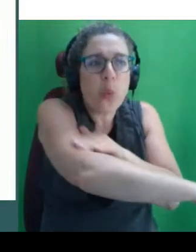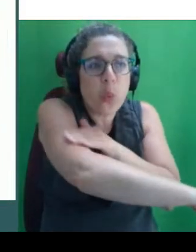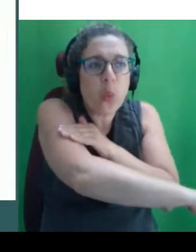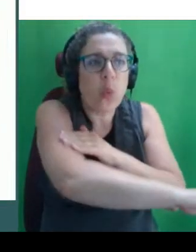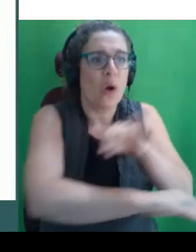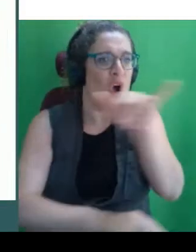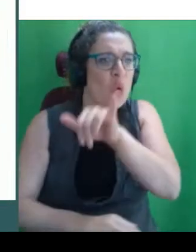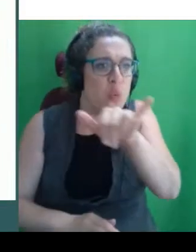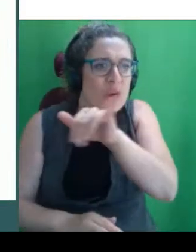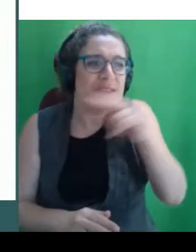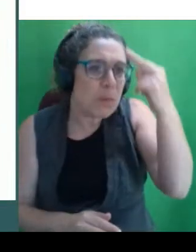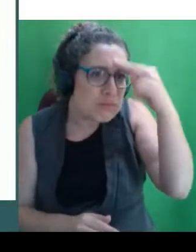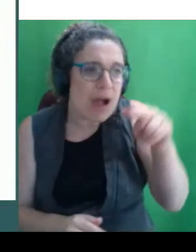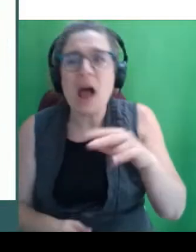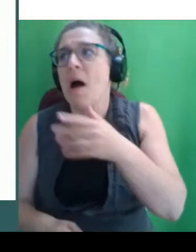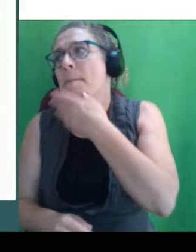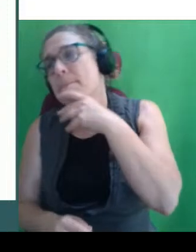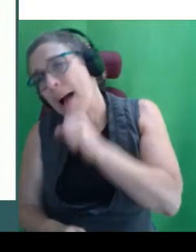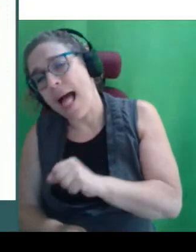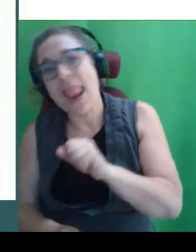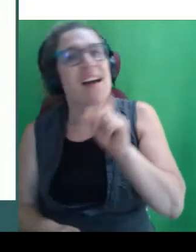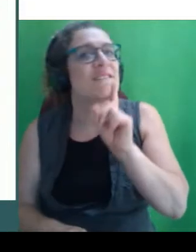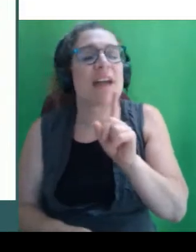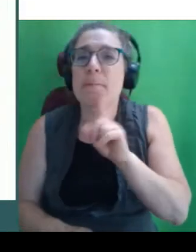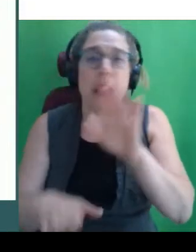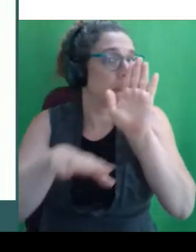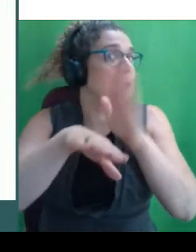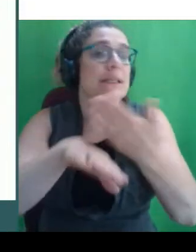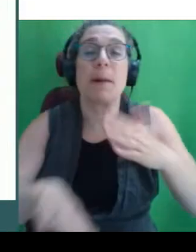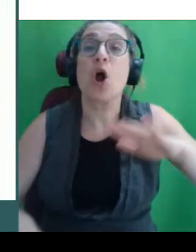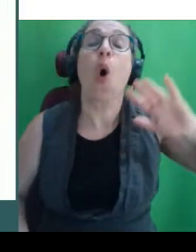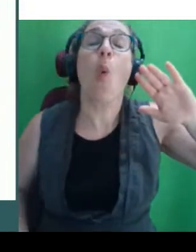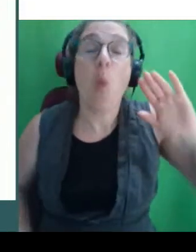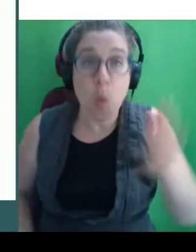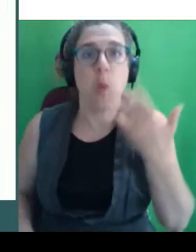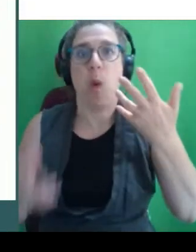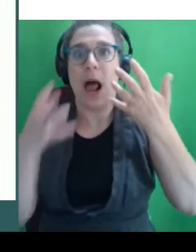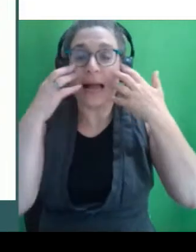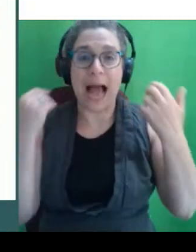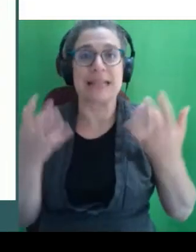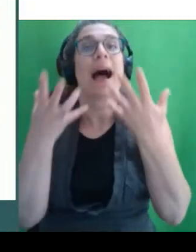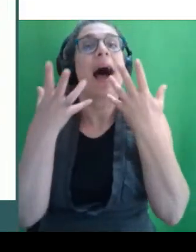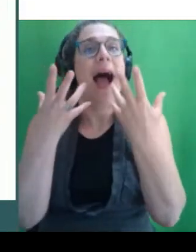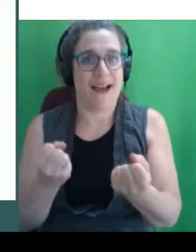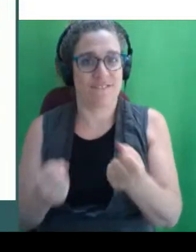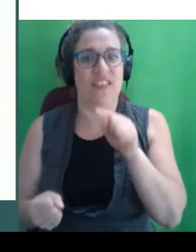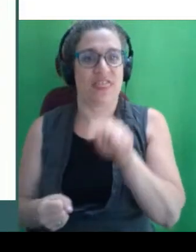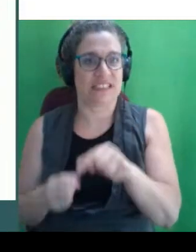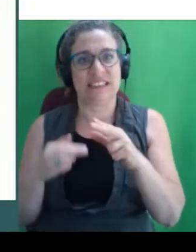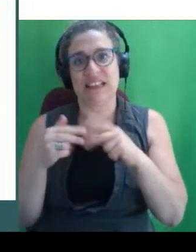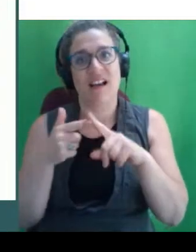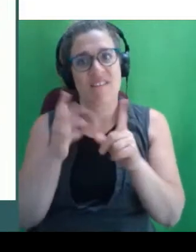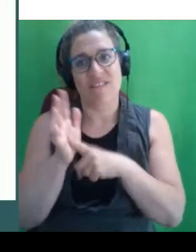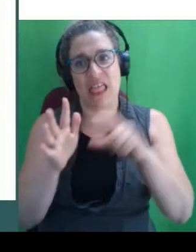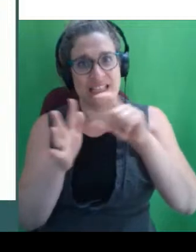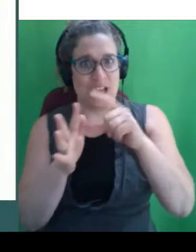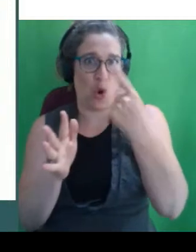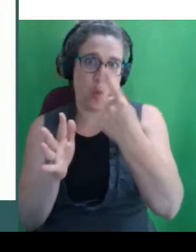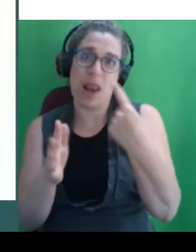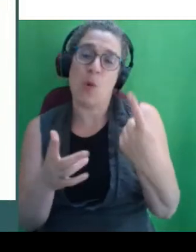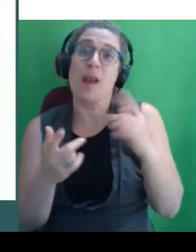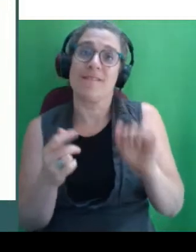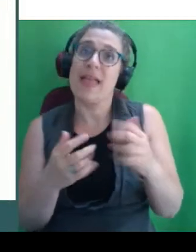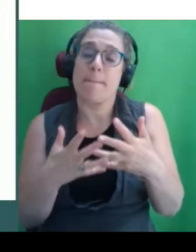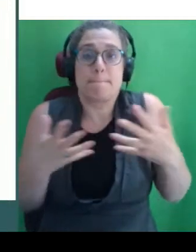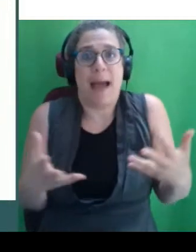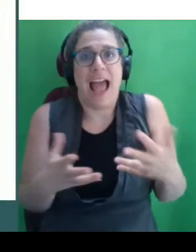male or female. It's found in all cats as the major cat allergen.